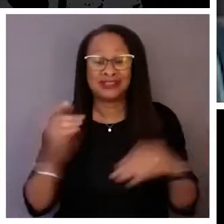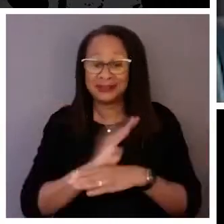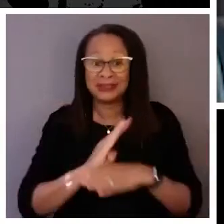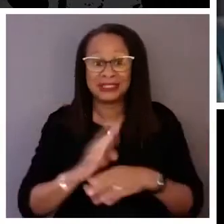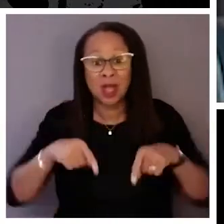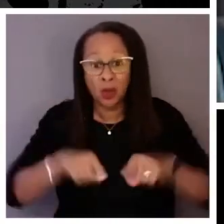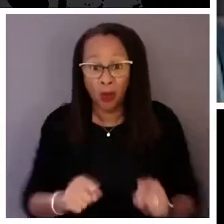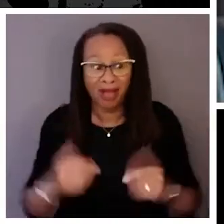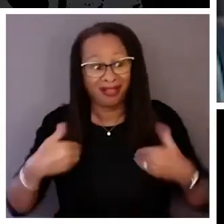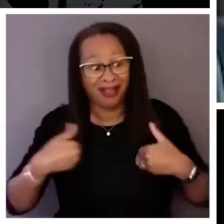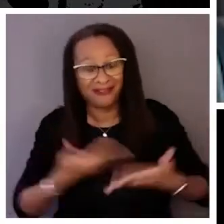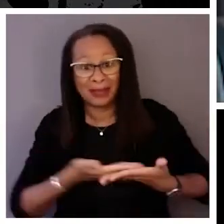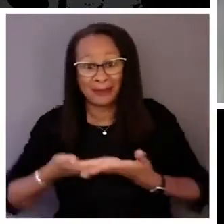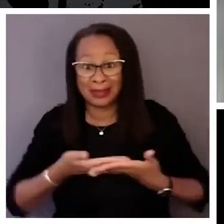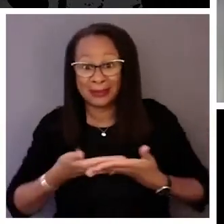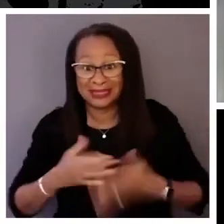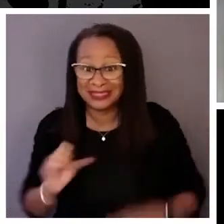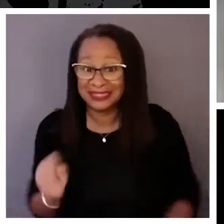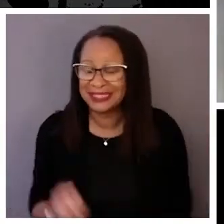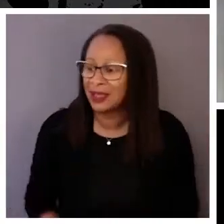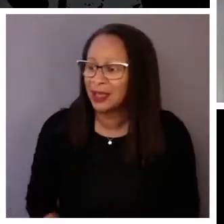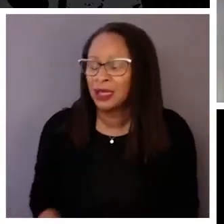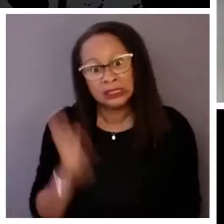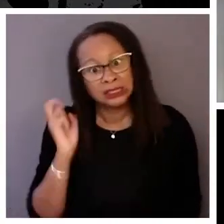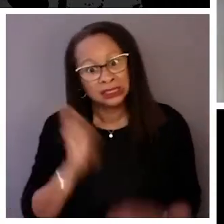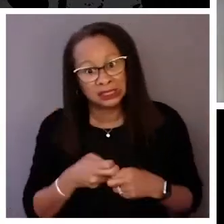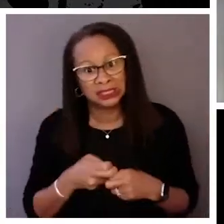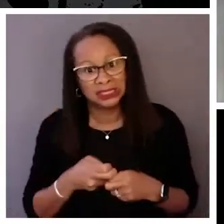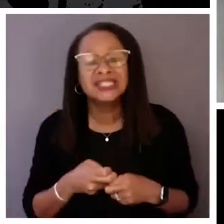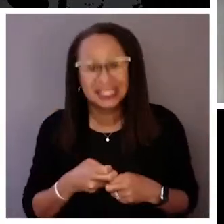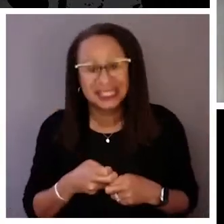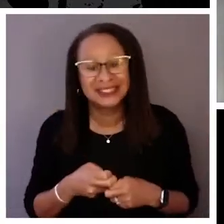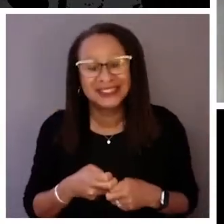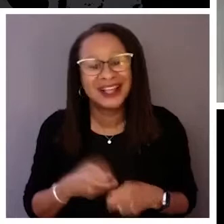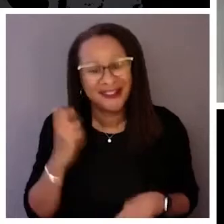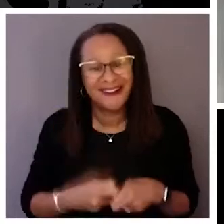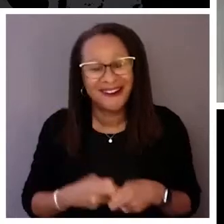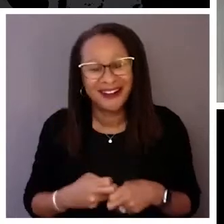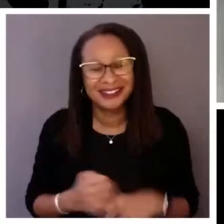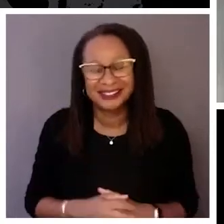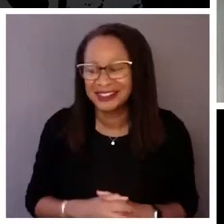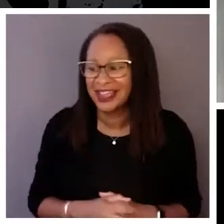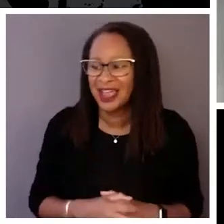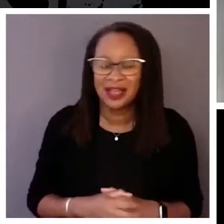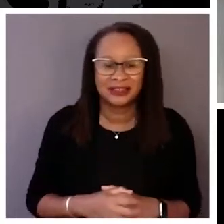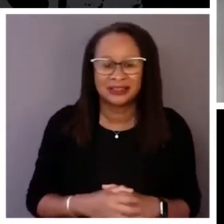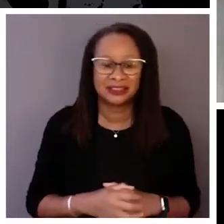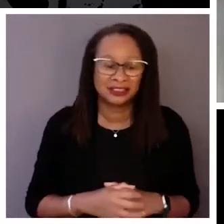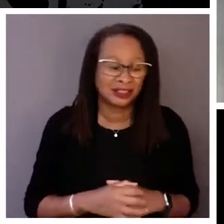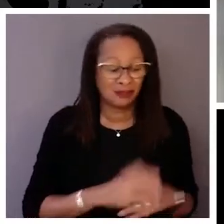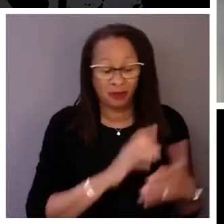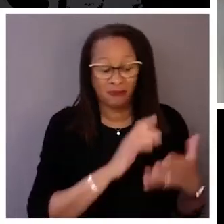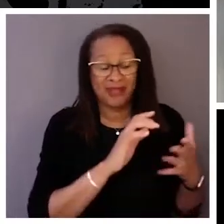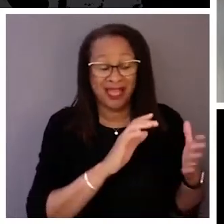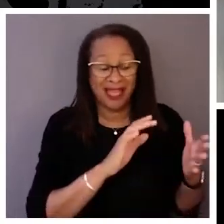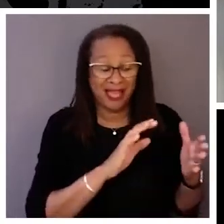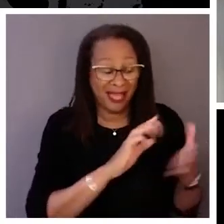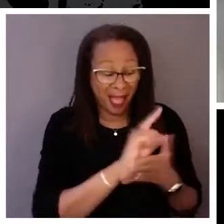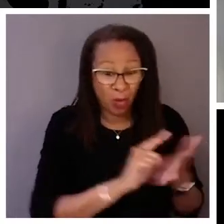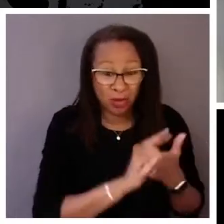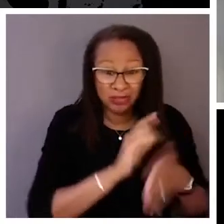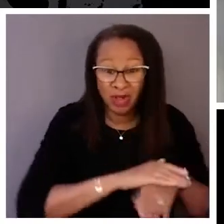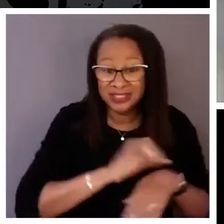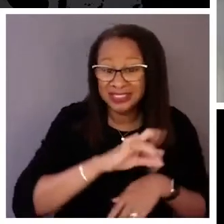juggling babies? It's hard. Room hours and set hours can be